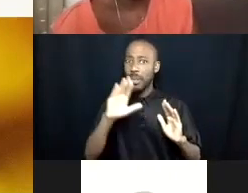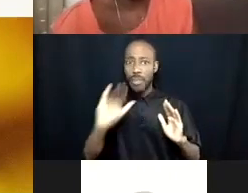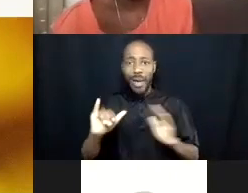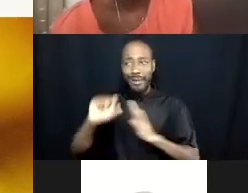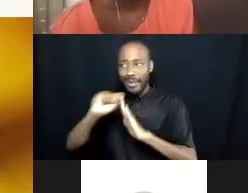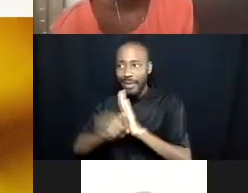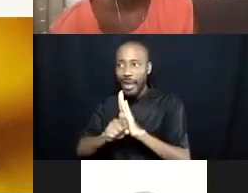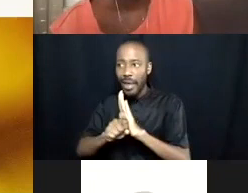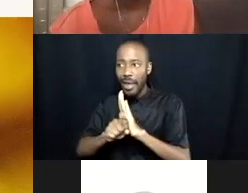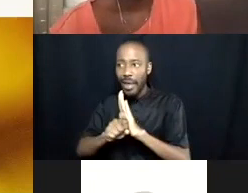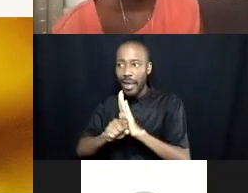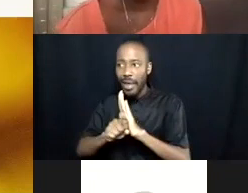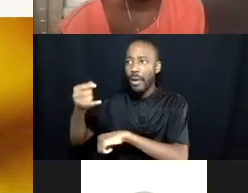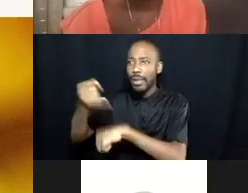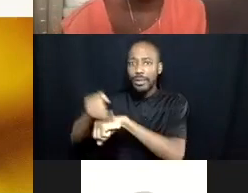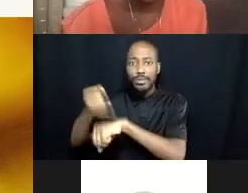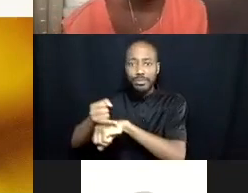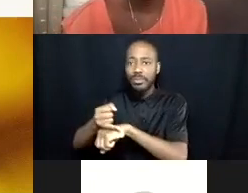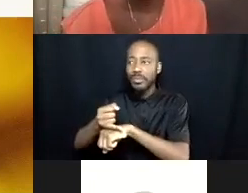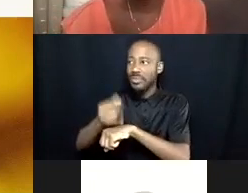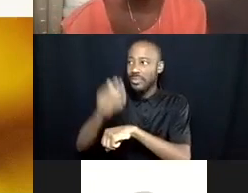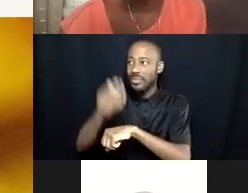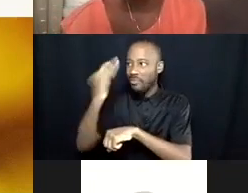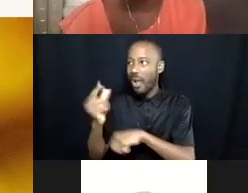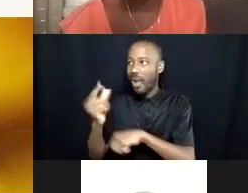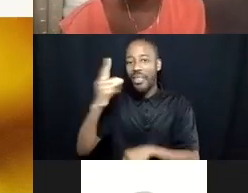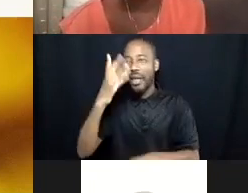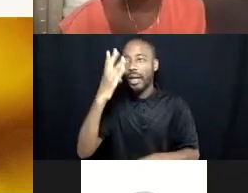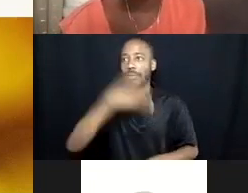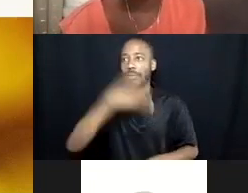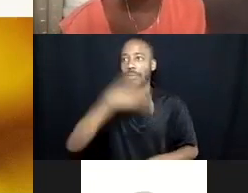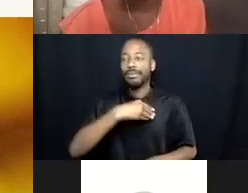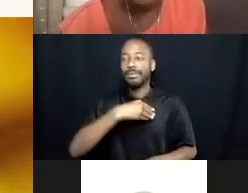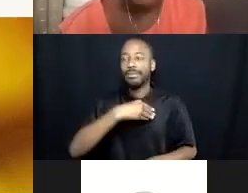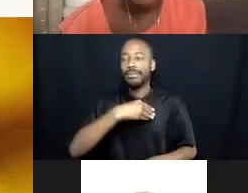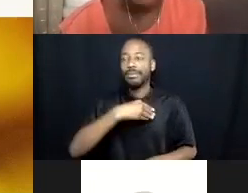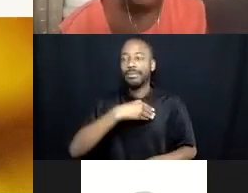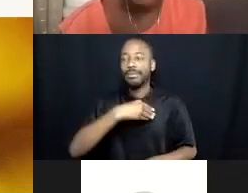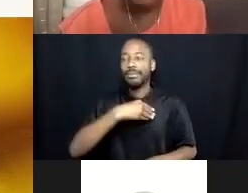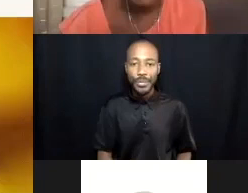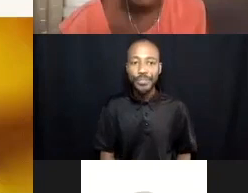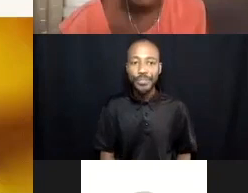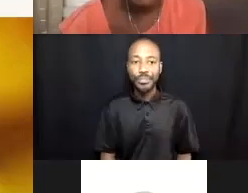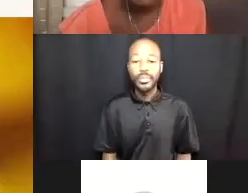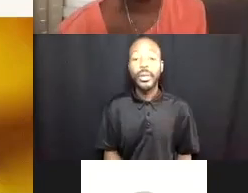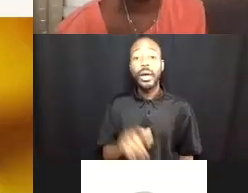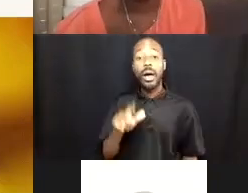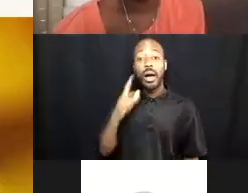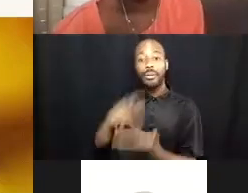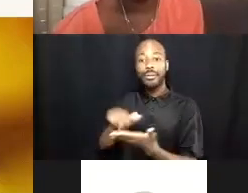not even looked at, right? Oh, we got another question here in the Q&A from C.